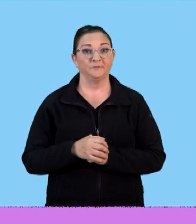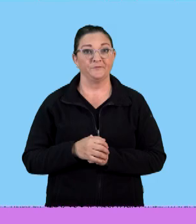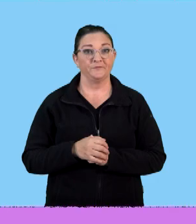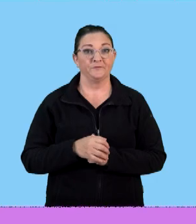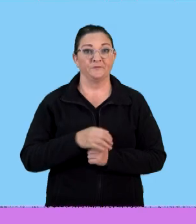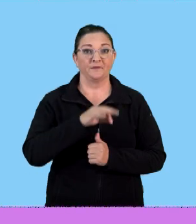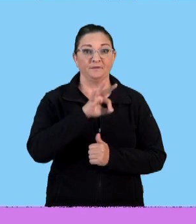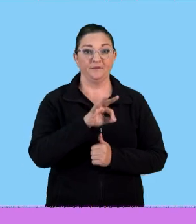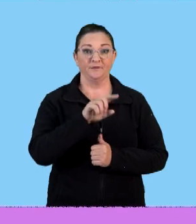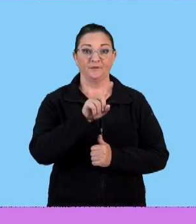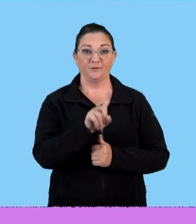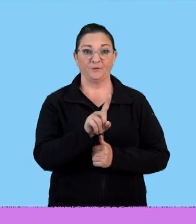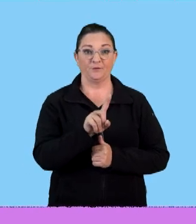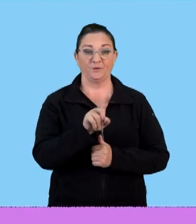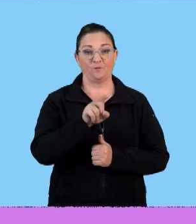answer of